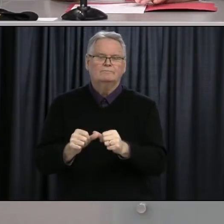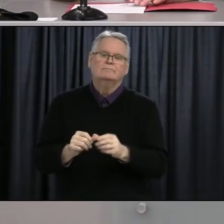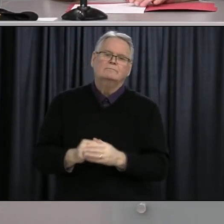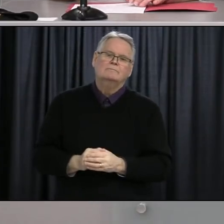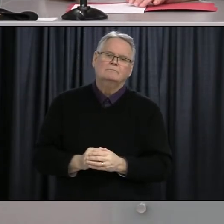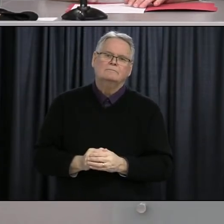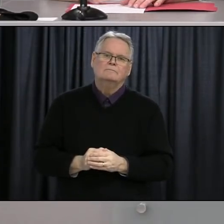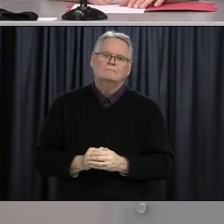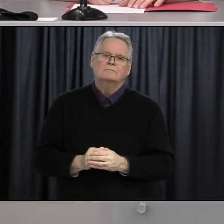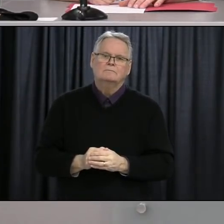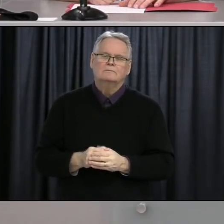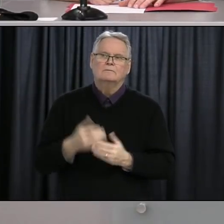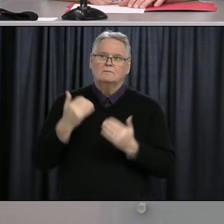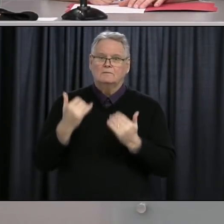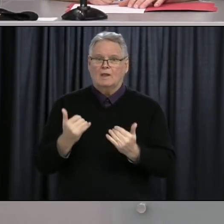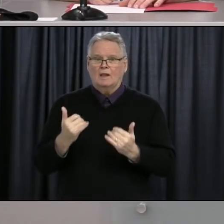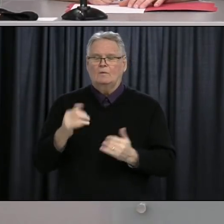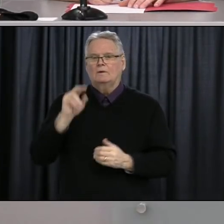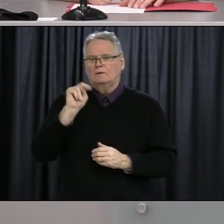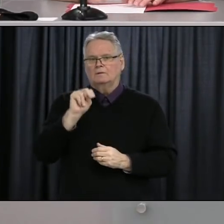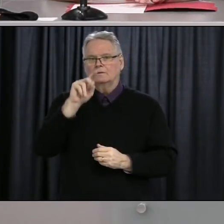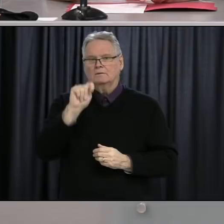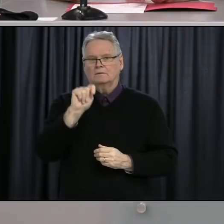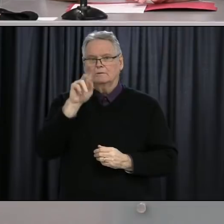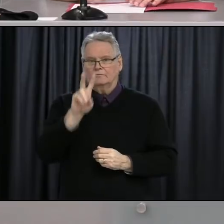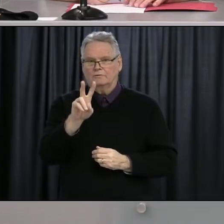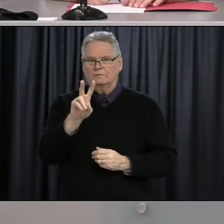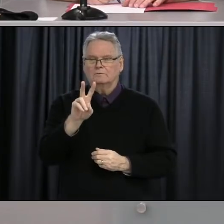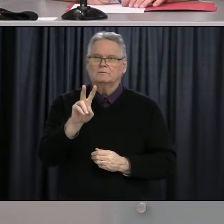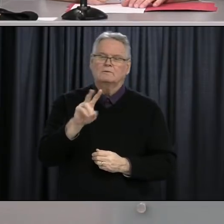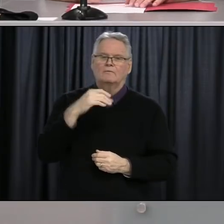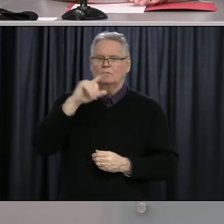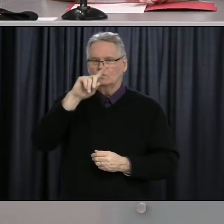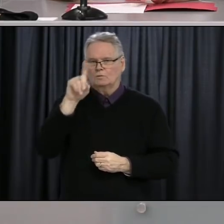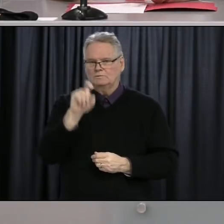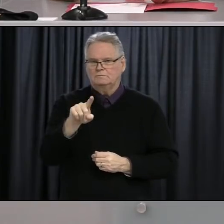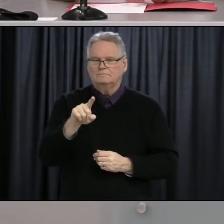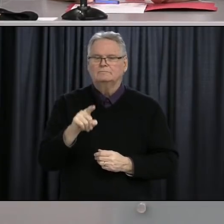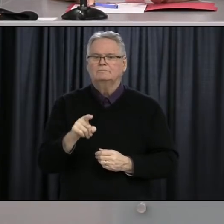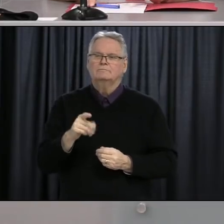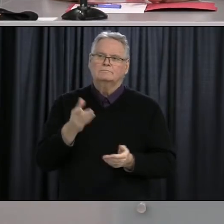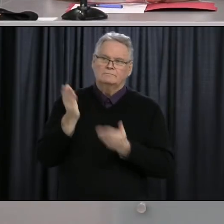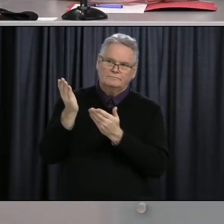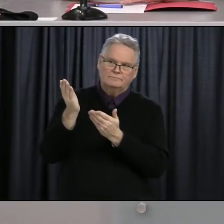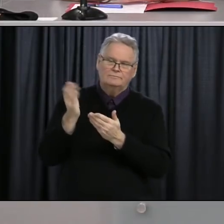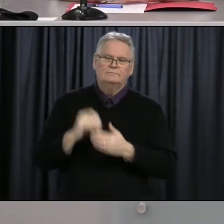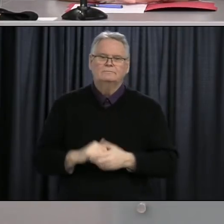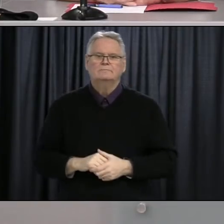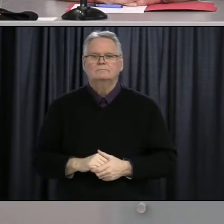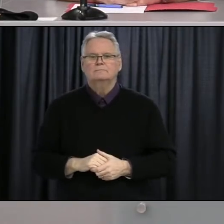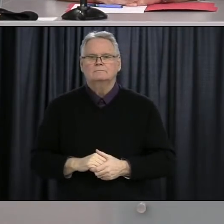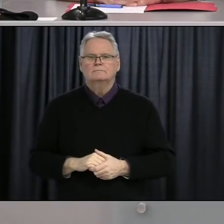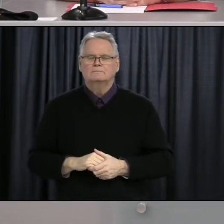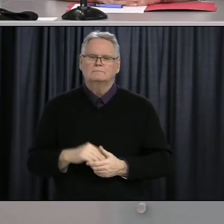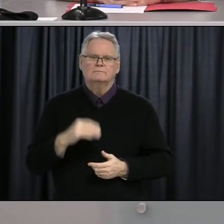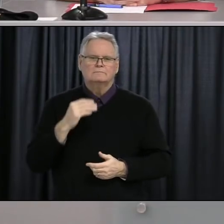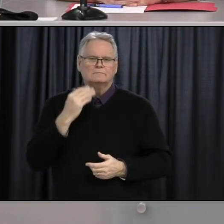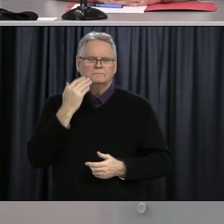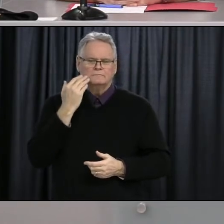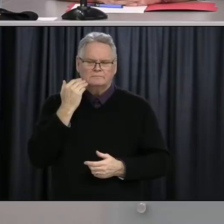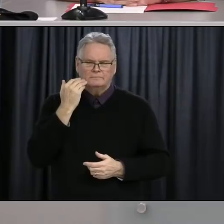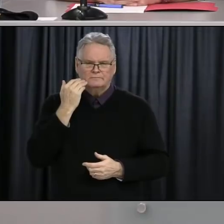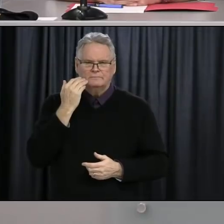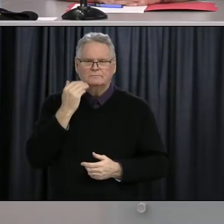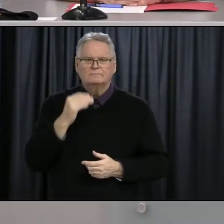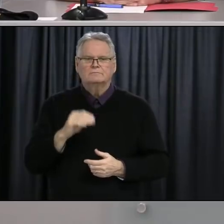with NTV. Please go ahead. In saying that you're doing this based on decisions, and that's as to why not all